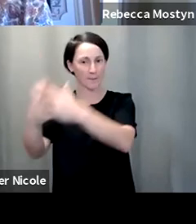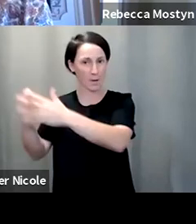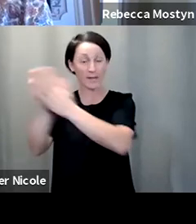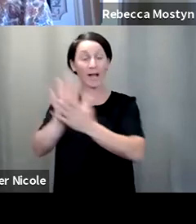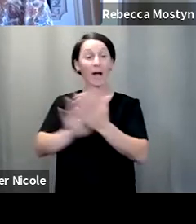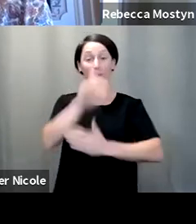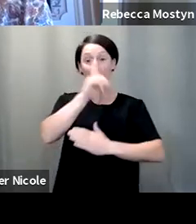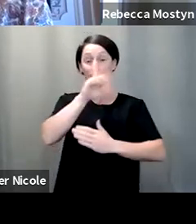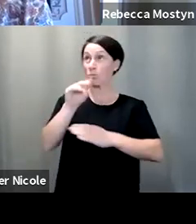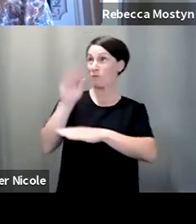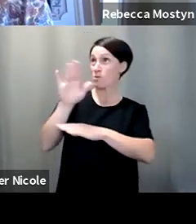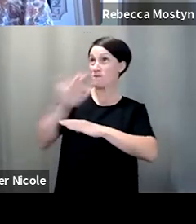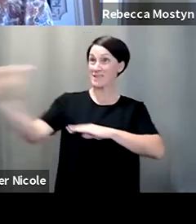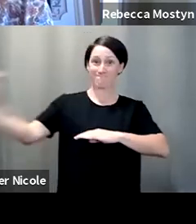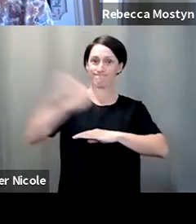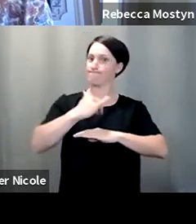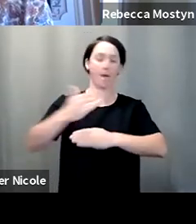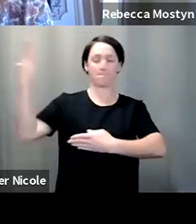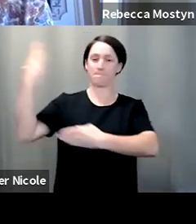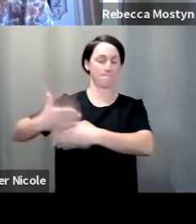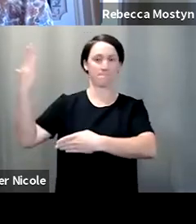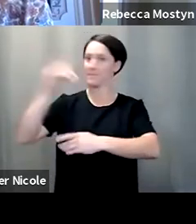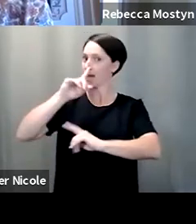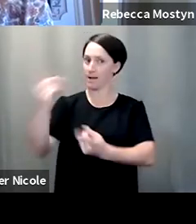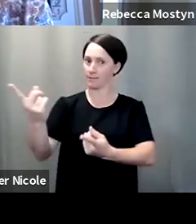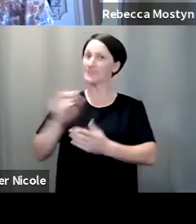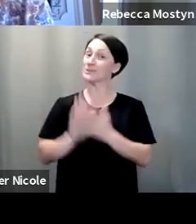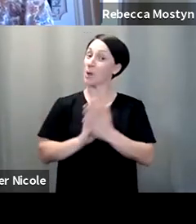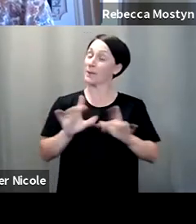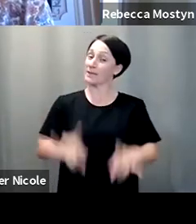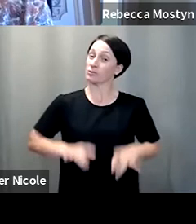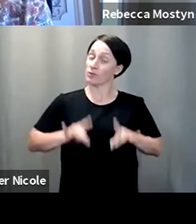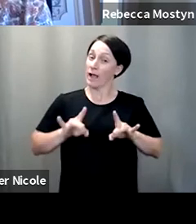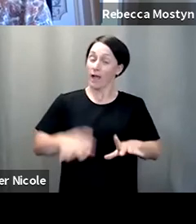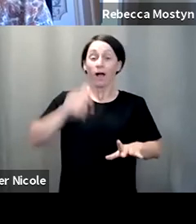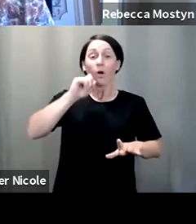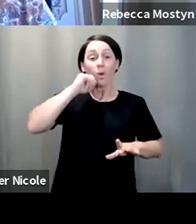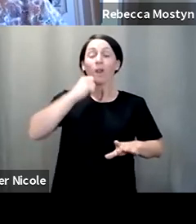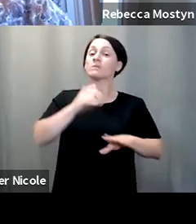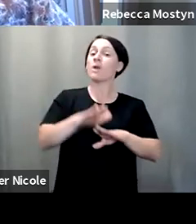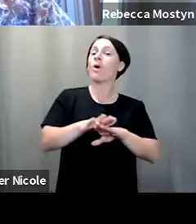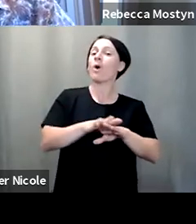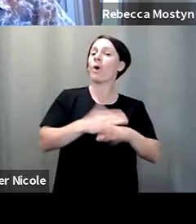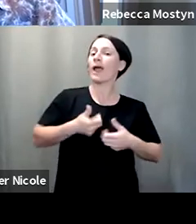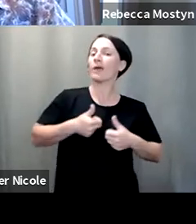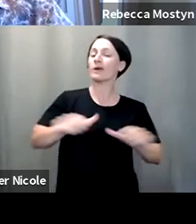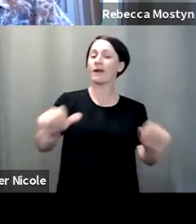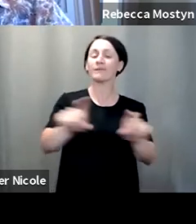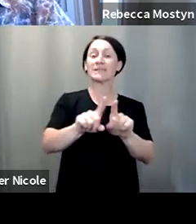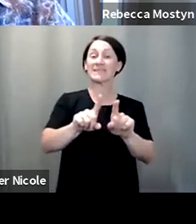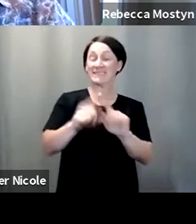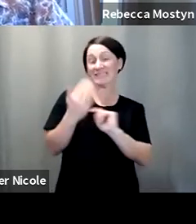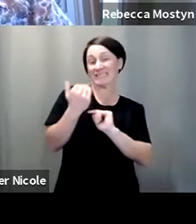be open for some time. So we're going to be in this state for a little bit longer, and Melbourne has just come out of lockdown.